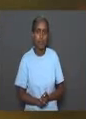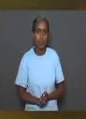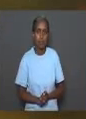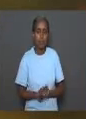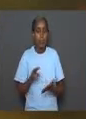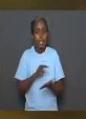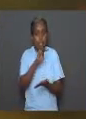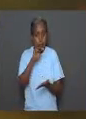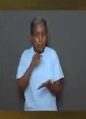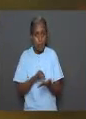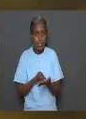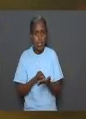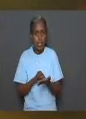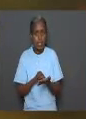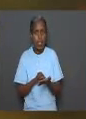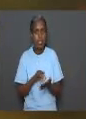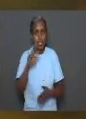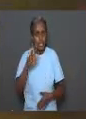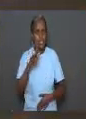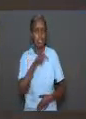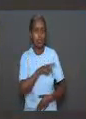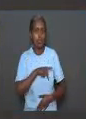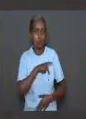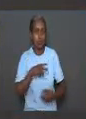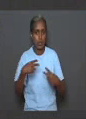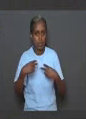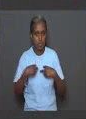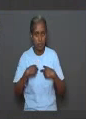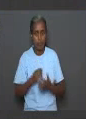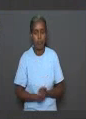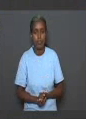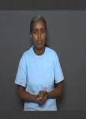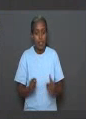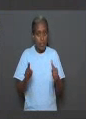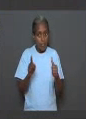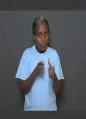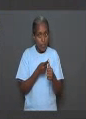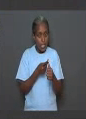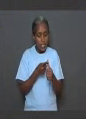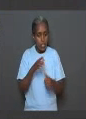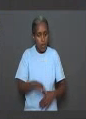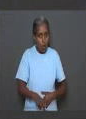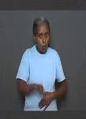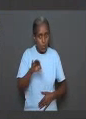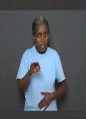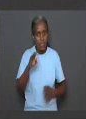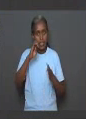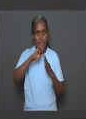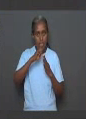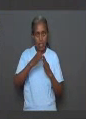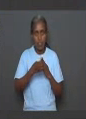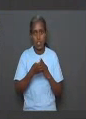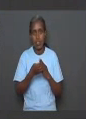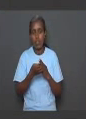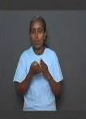The median has 3 properties. First, it can be obtained even when some